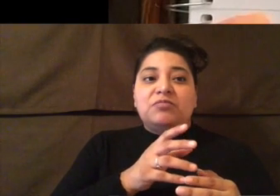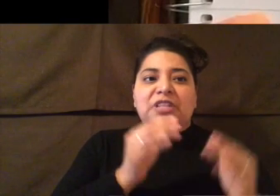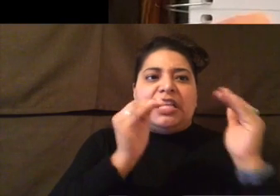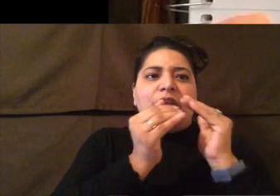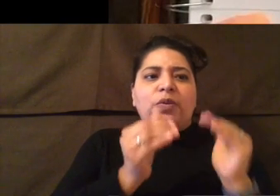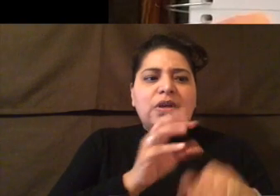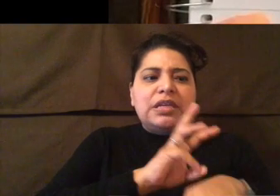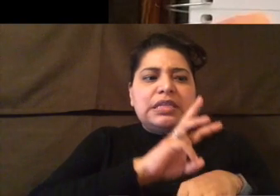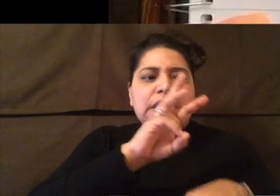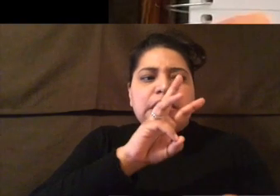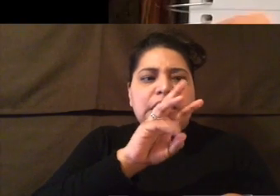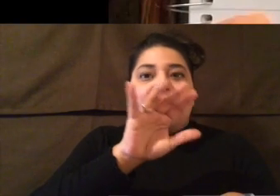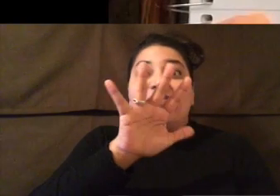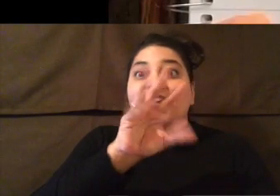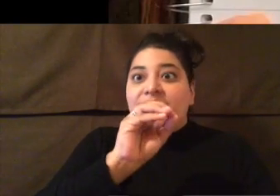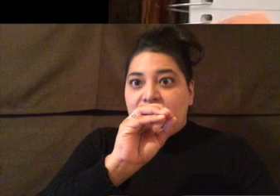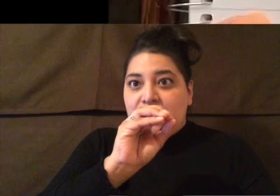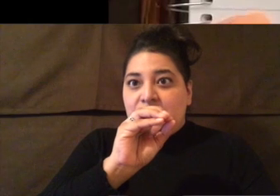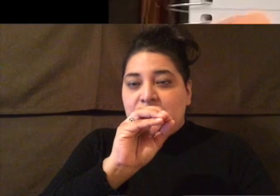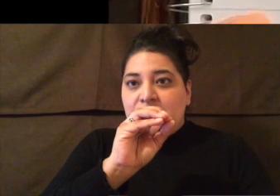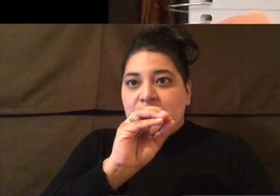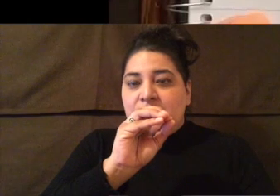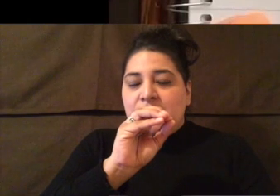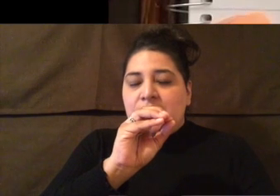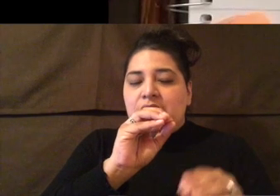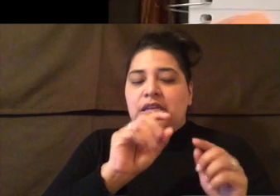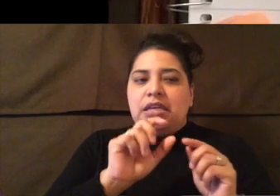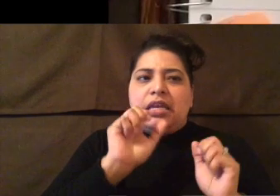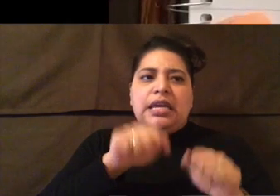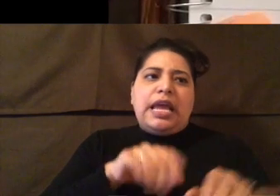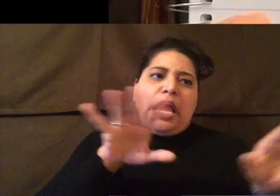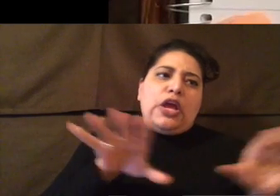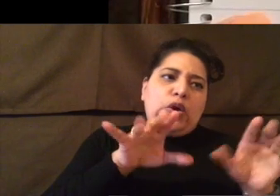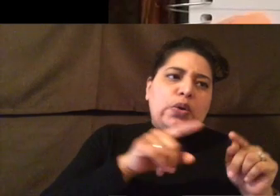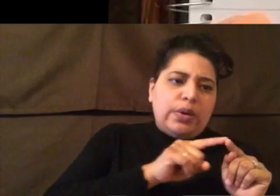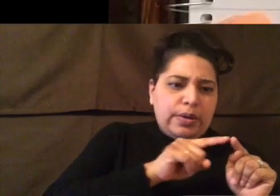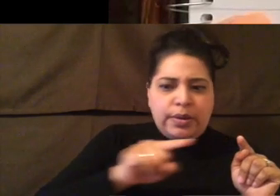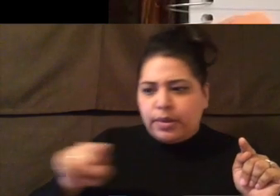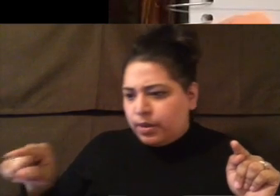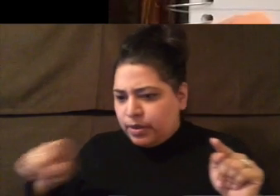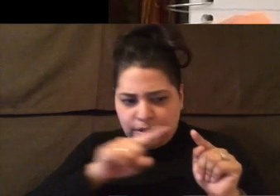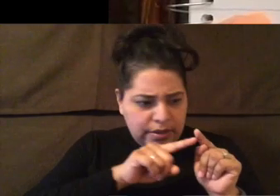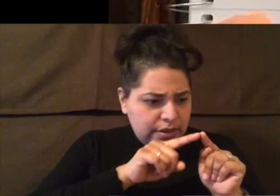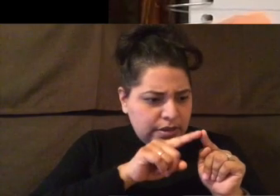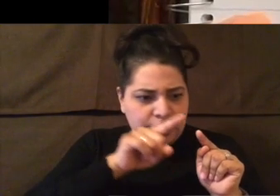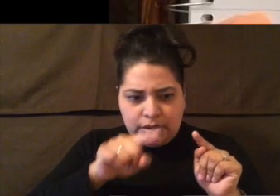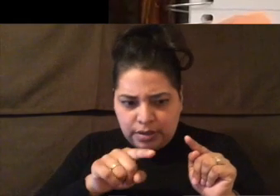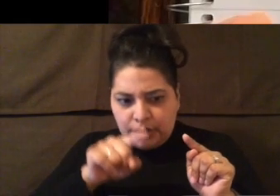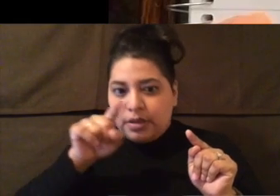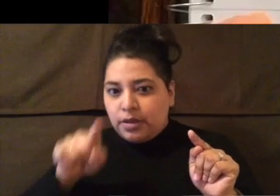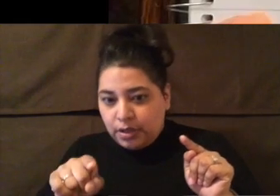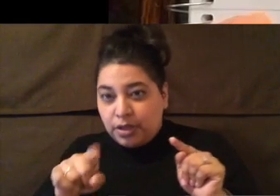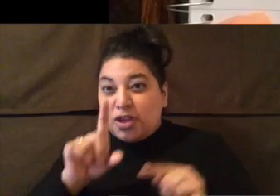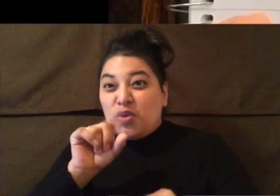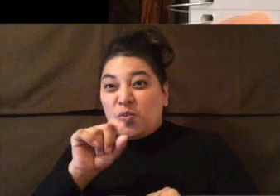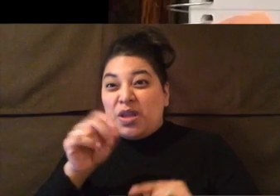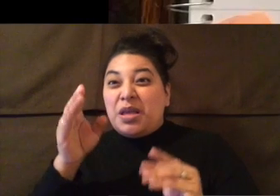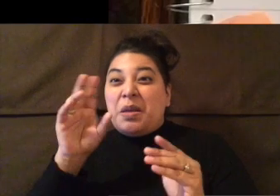That would have given you 6:50. You could have done another 20